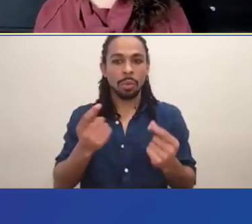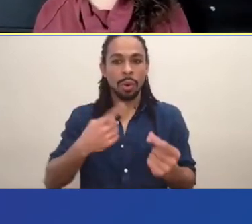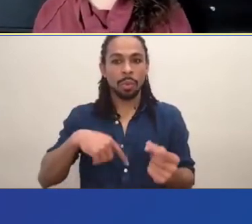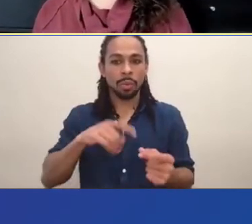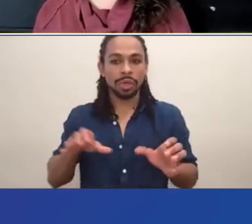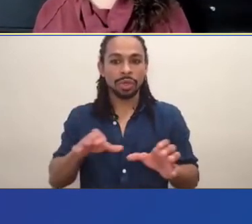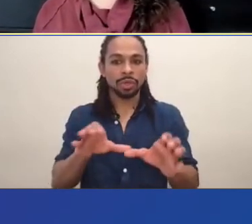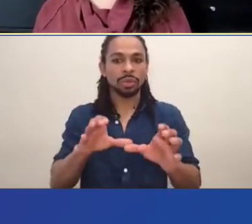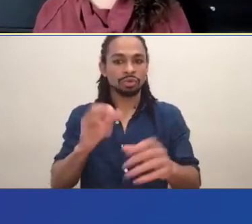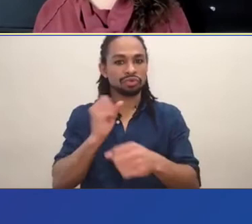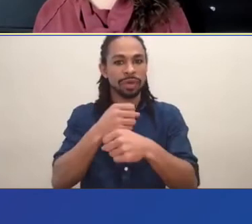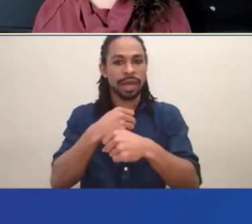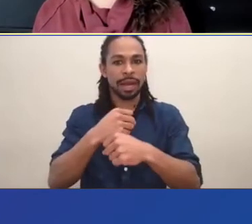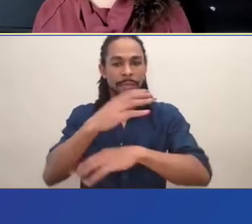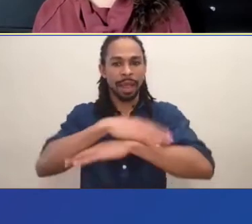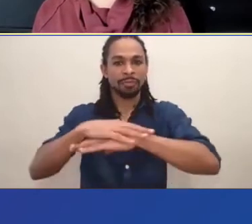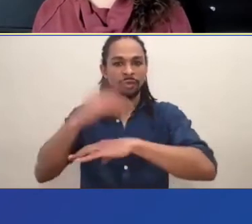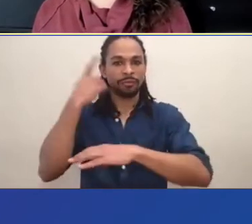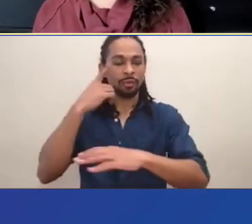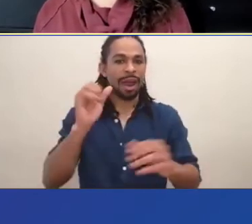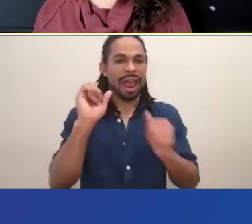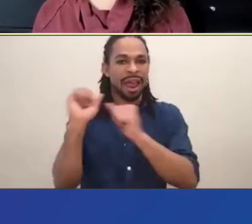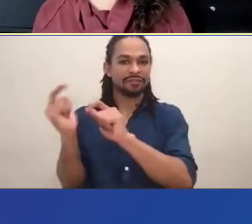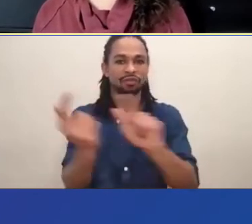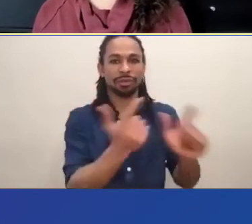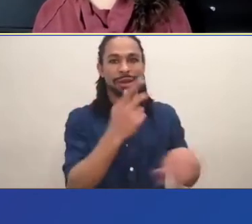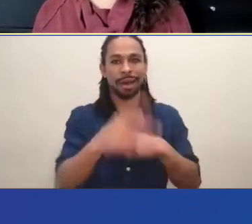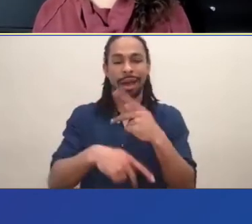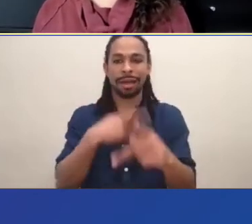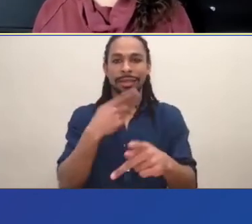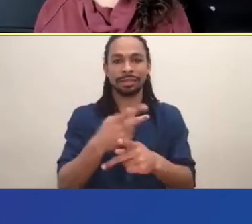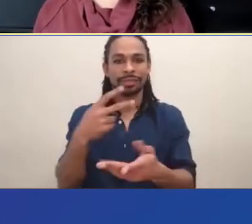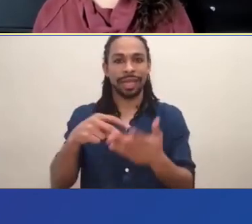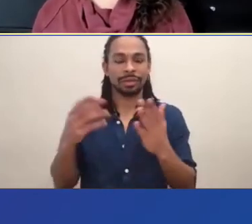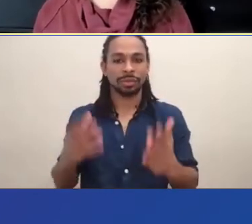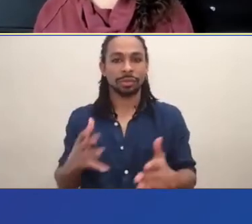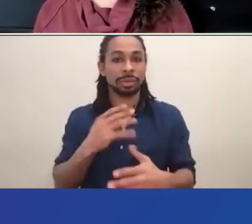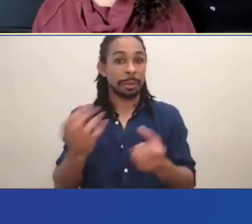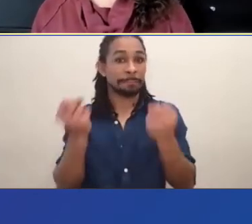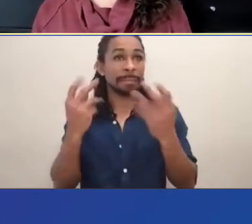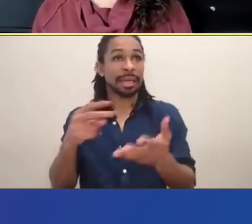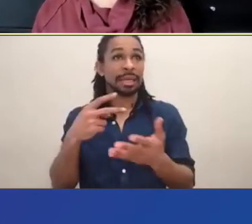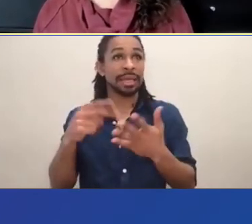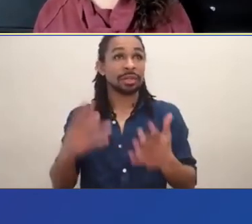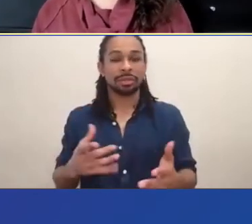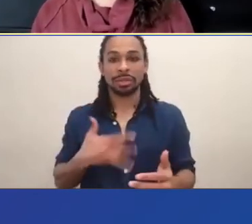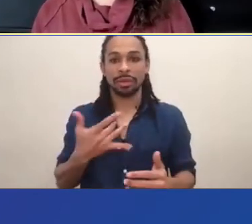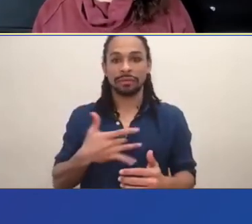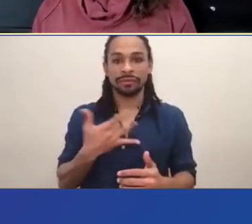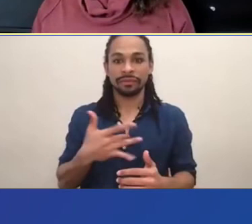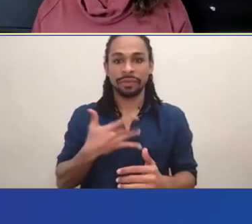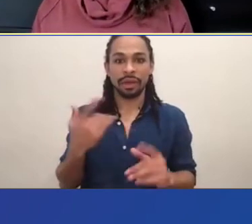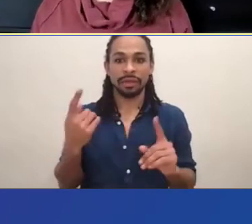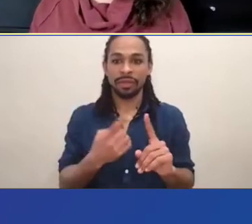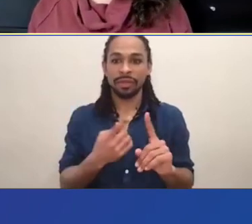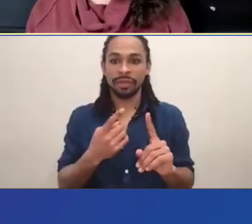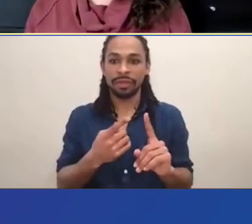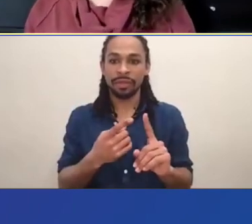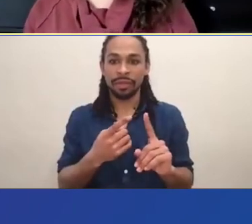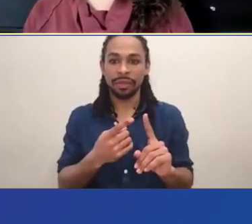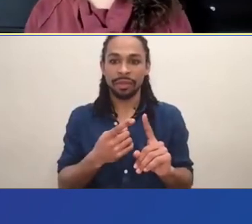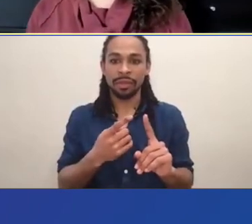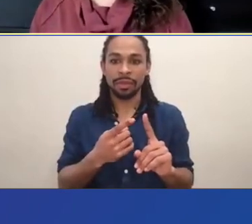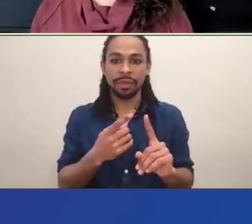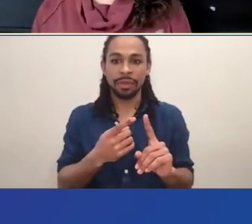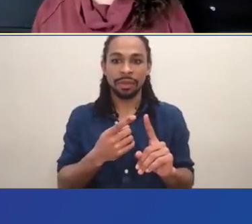for every kind of dancer. And many dancers have felt that because of the scarcity